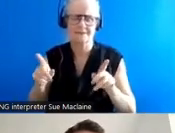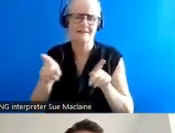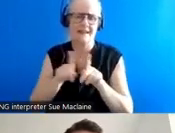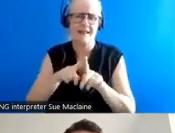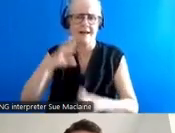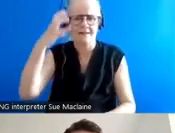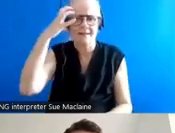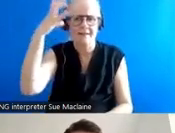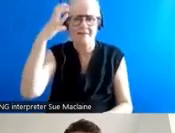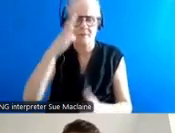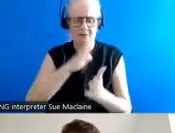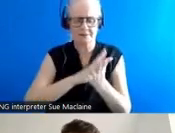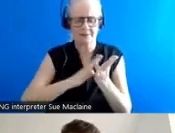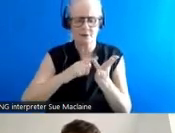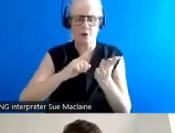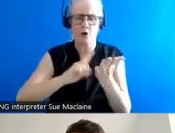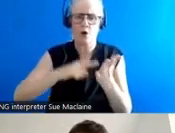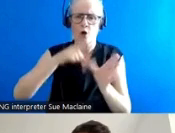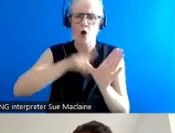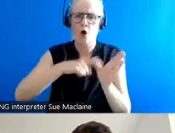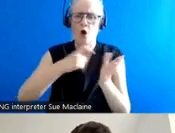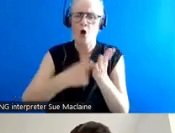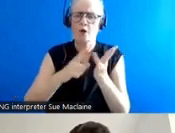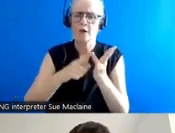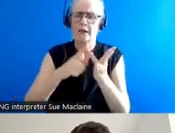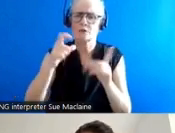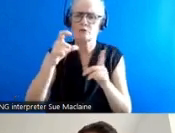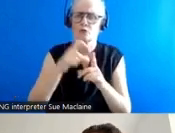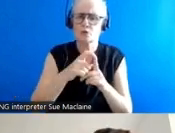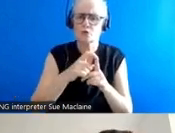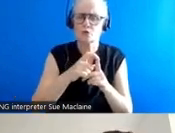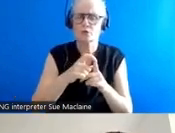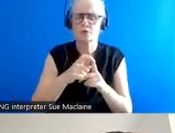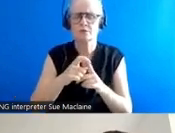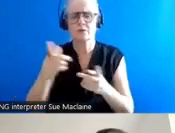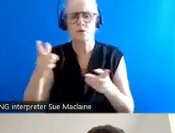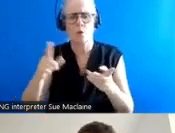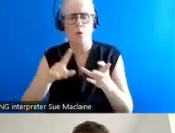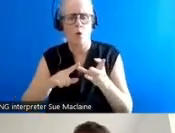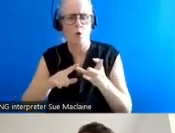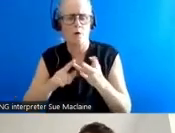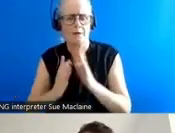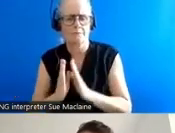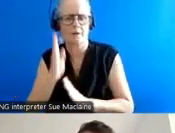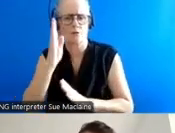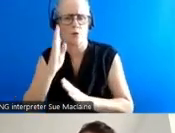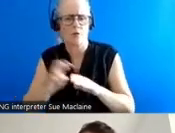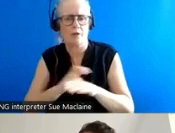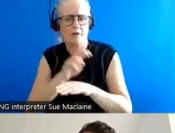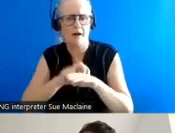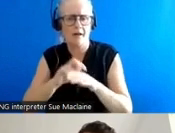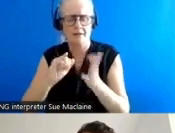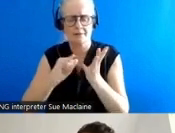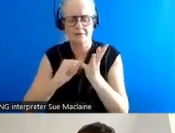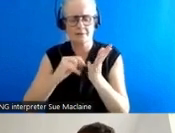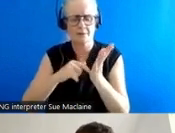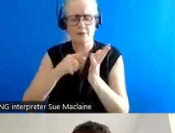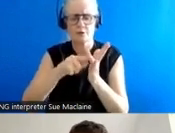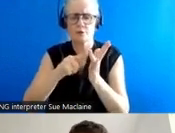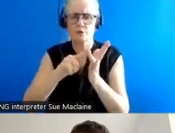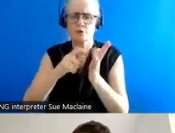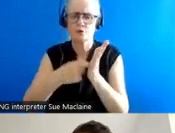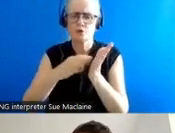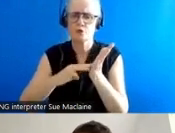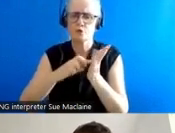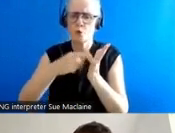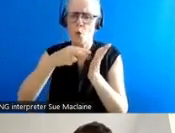the two examples here, Cardiff with the Welsh Senedd and Stormont, where the Northern Ireland Assembly is based.